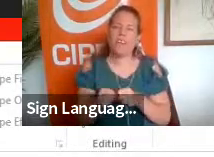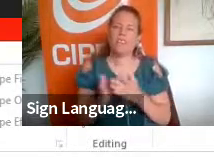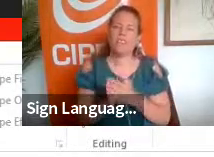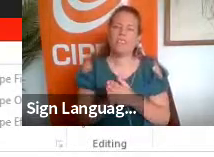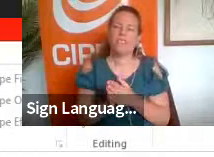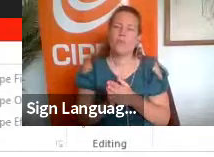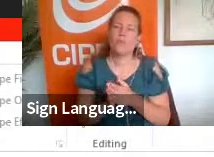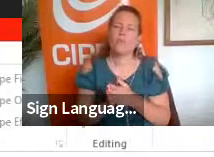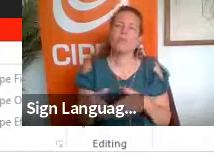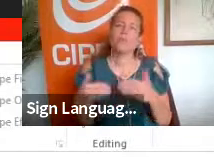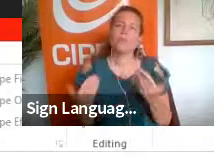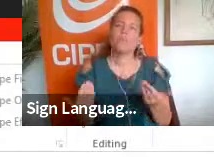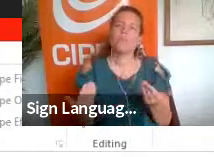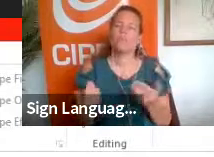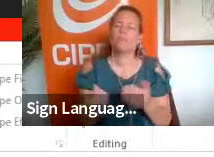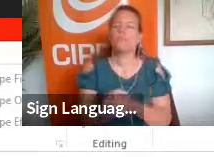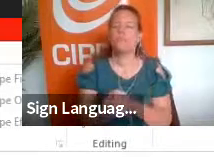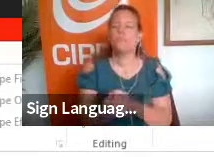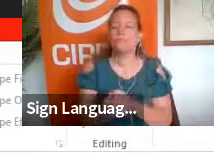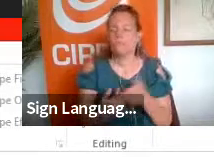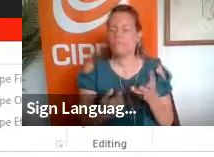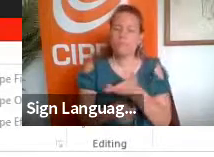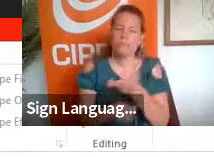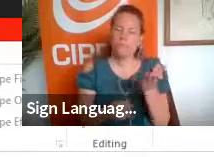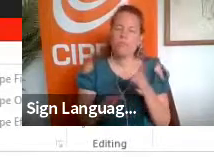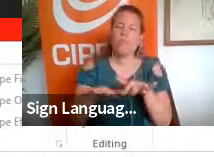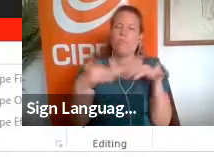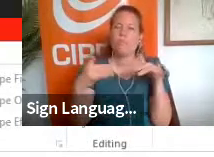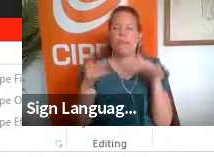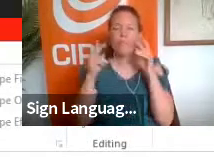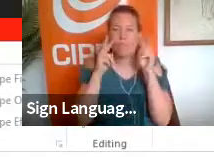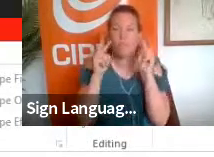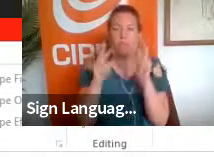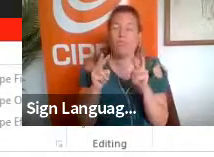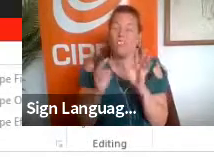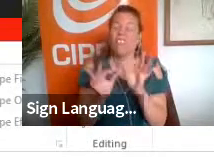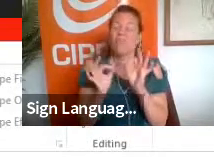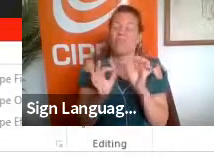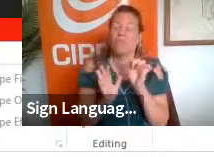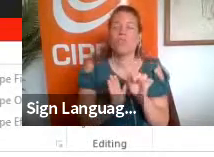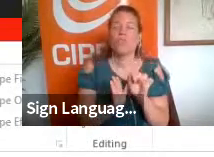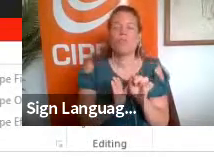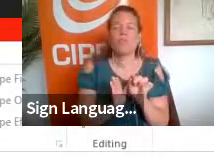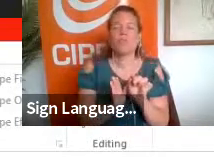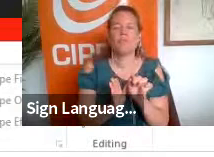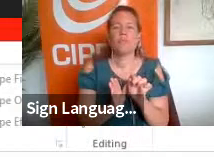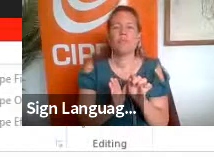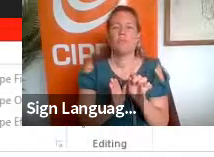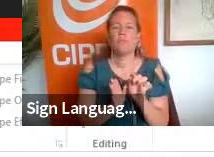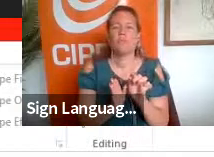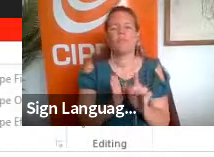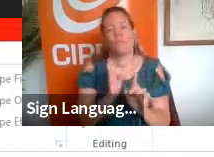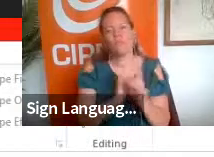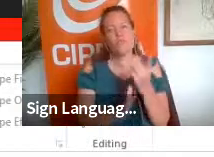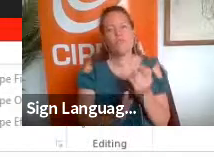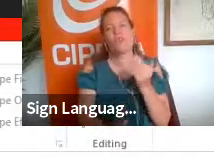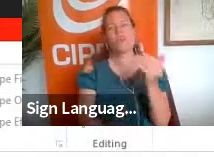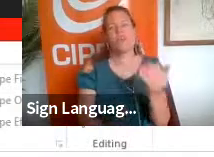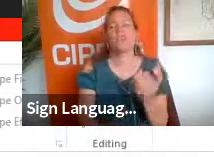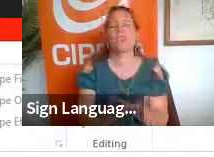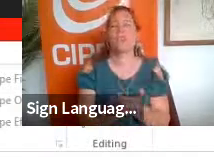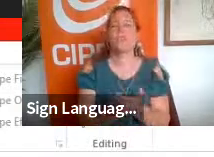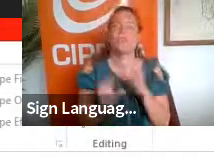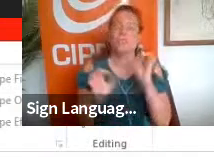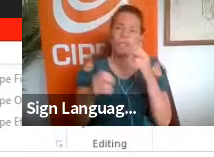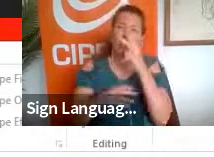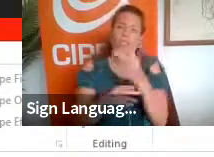that you as the platform viewer, and that's the beauty of it. So on the front end, you're able to see the total number